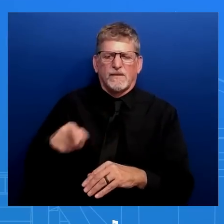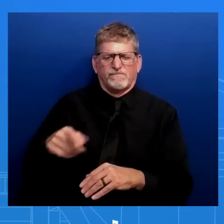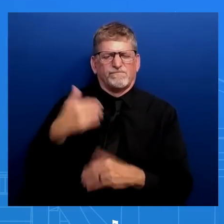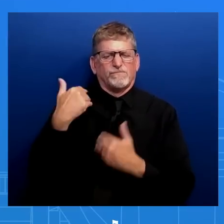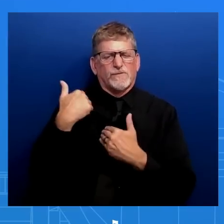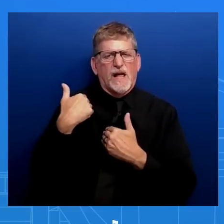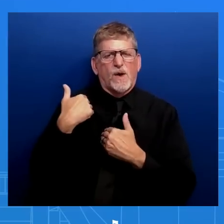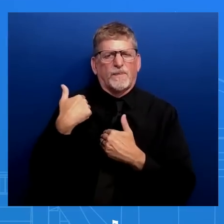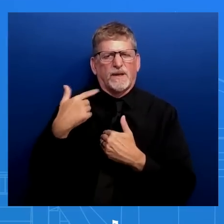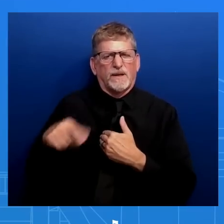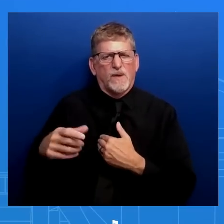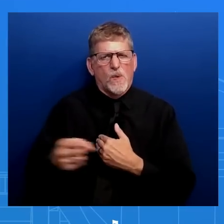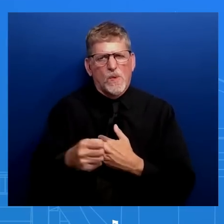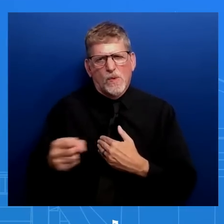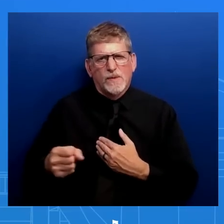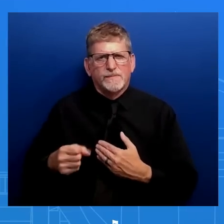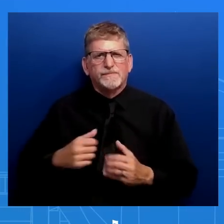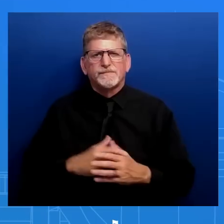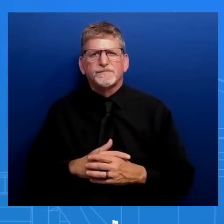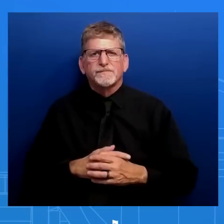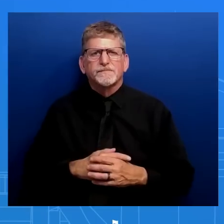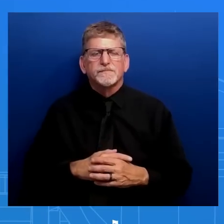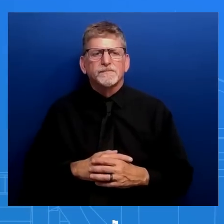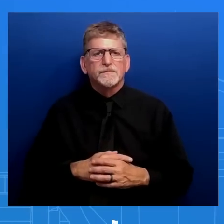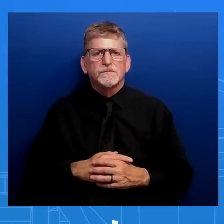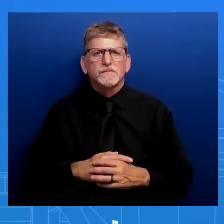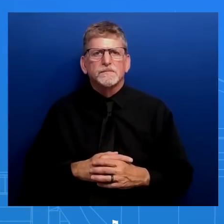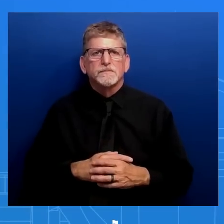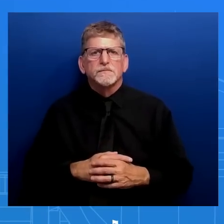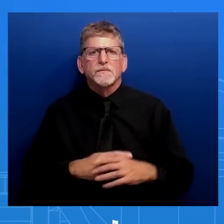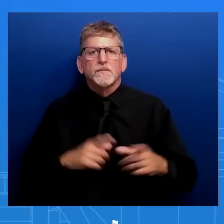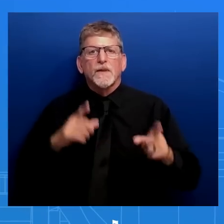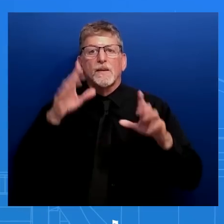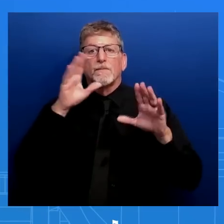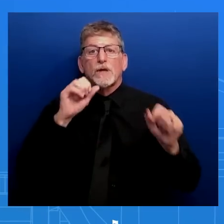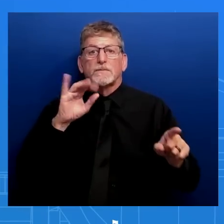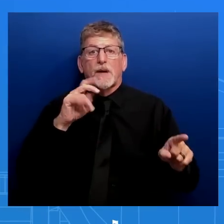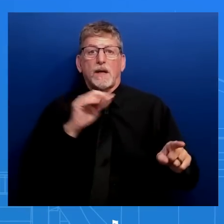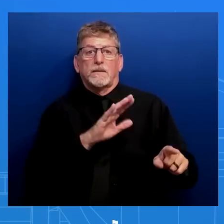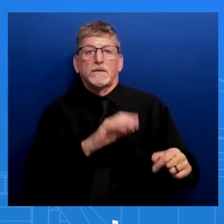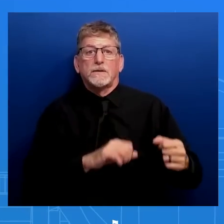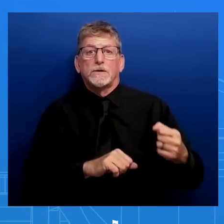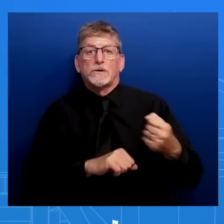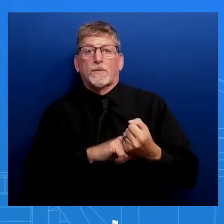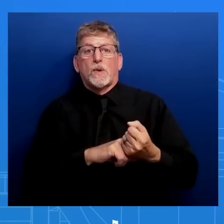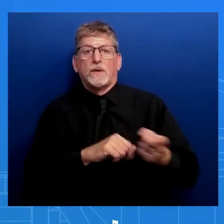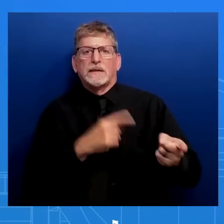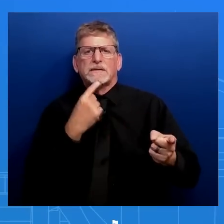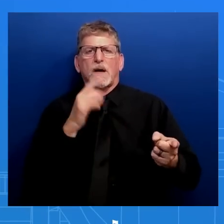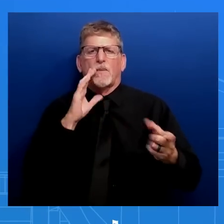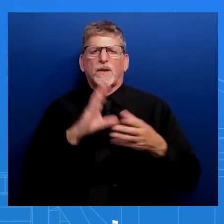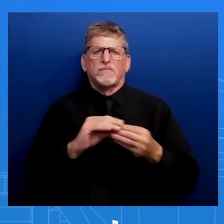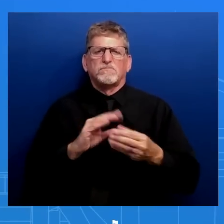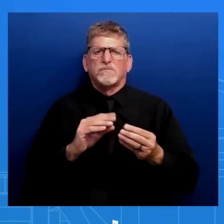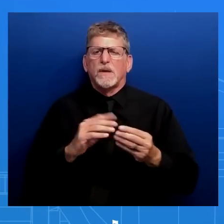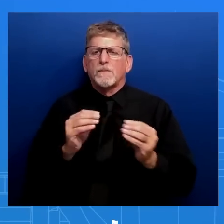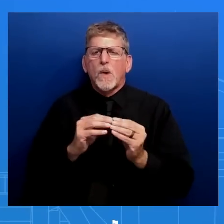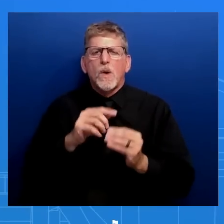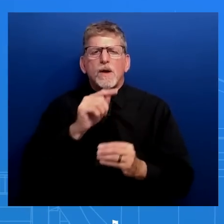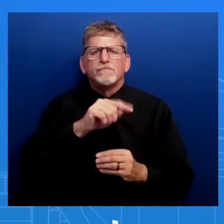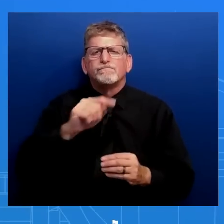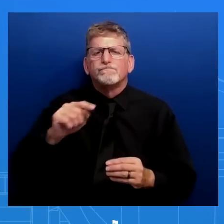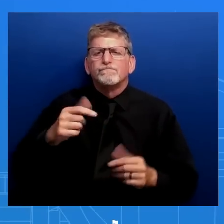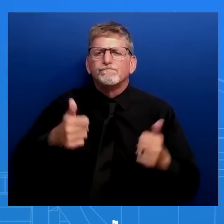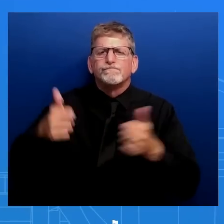Thanks, John. Earlier today, President Biden said that he would be speaking with additional heads of state this afternoon. I wonder if you can give us any